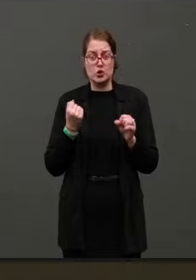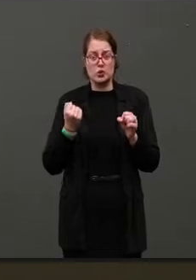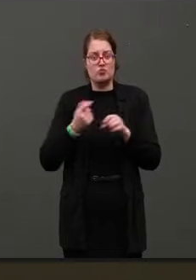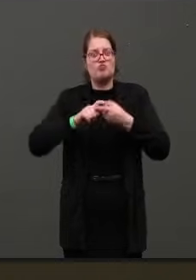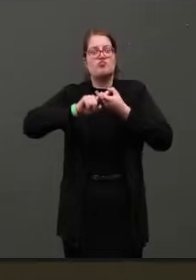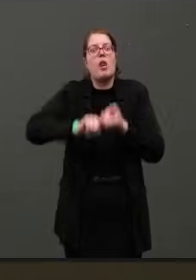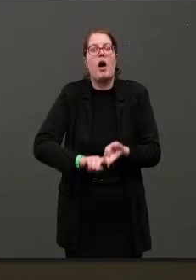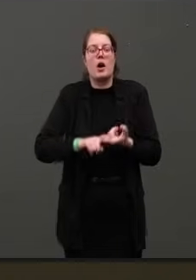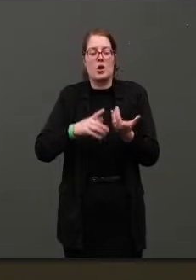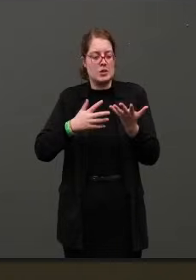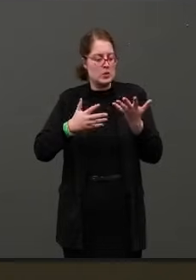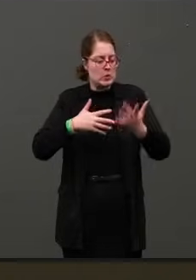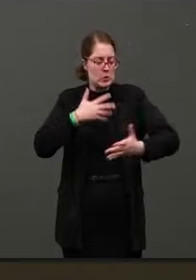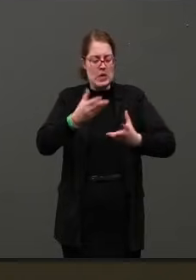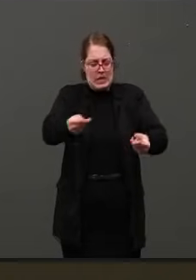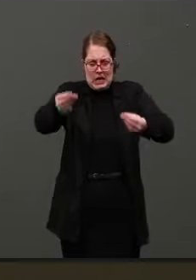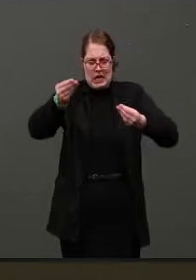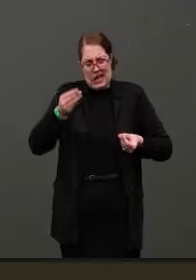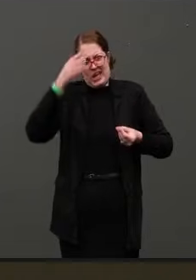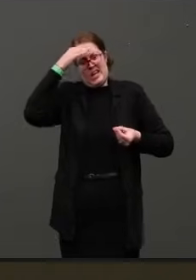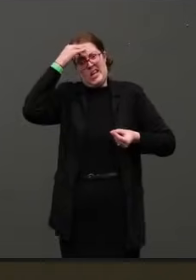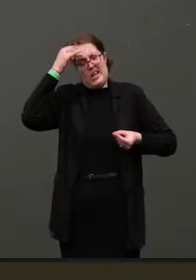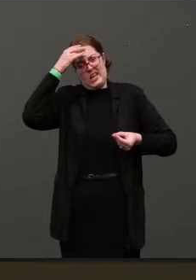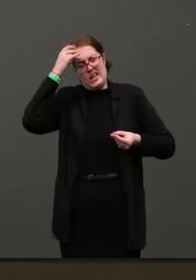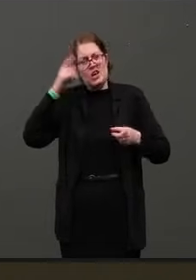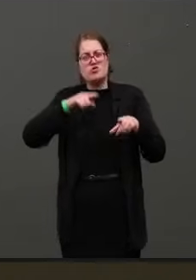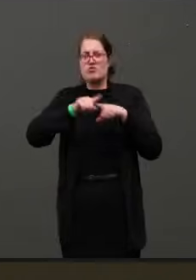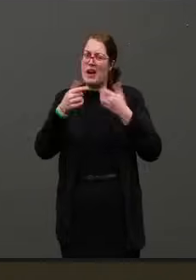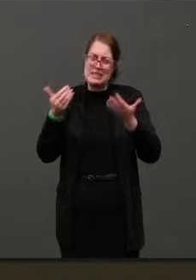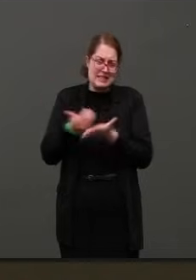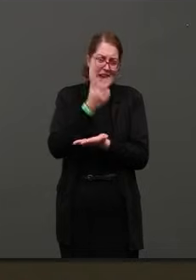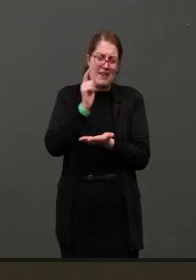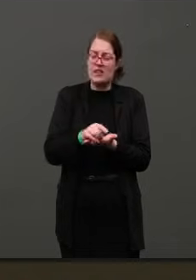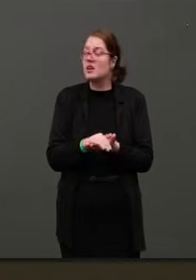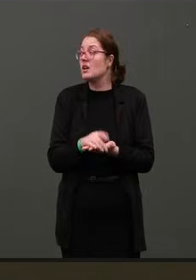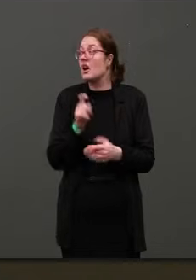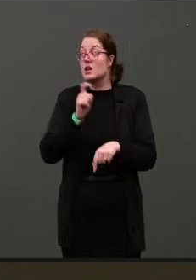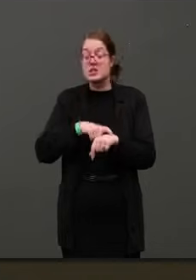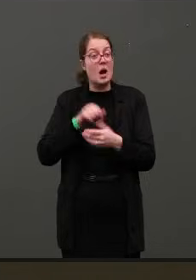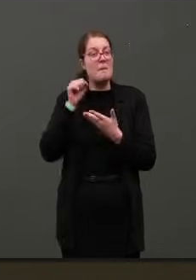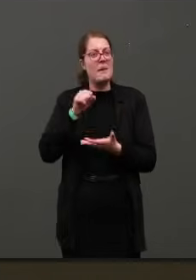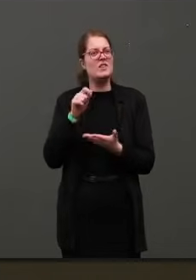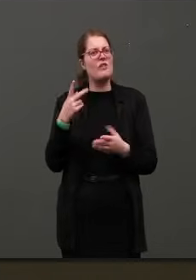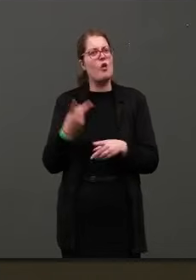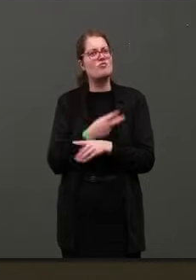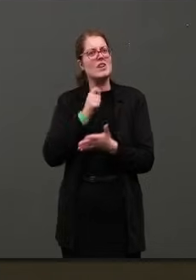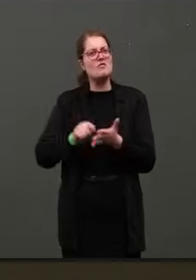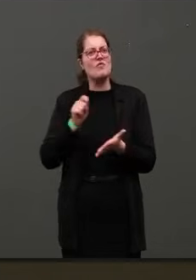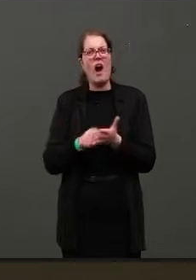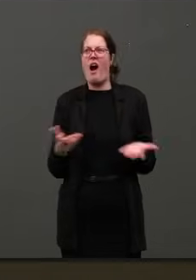kind of go, oh, well, let's try and salvage this thing. No time or budget for rewrites? That never happens in games.